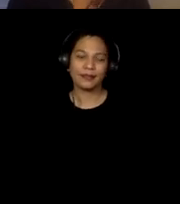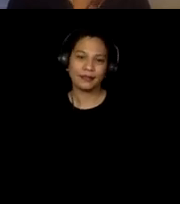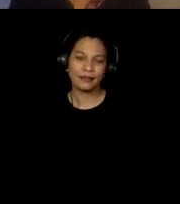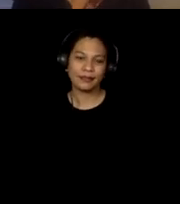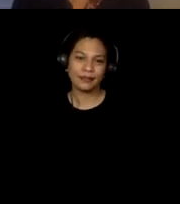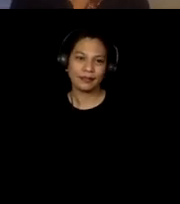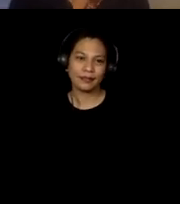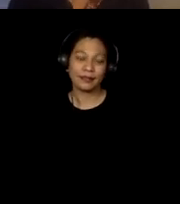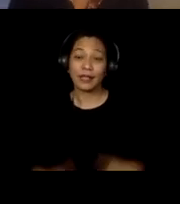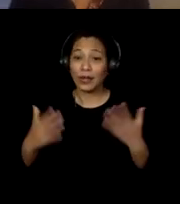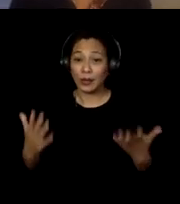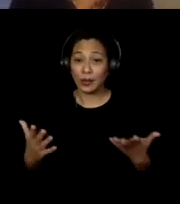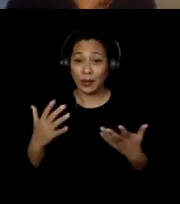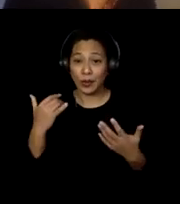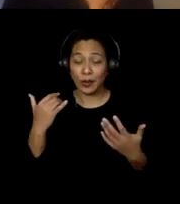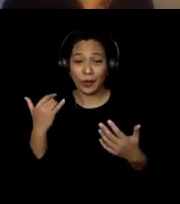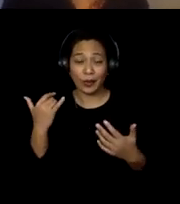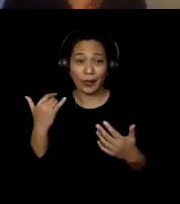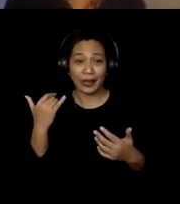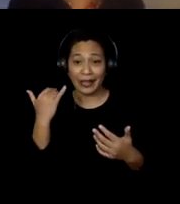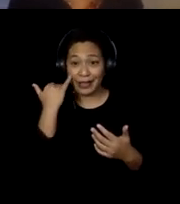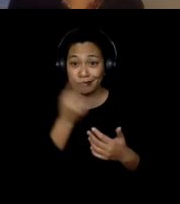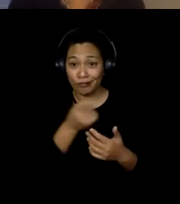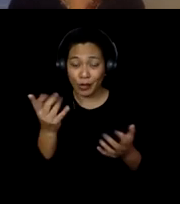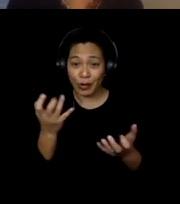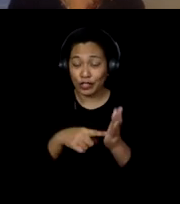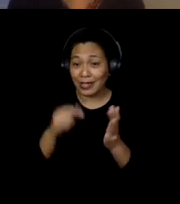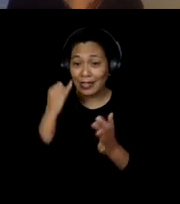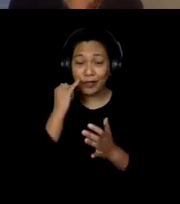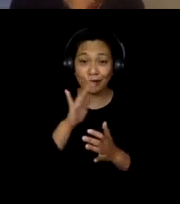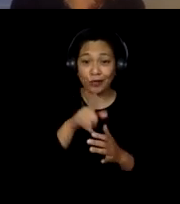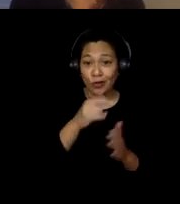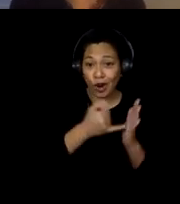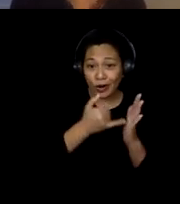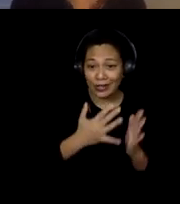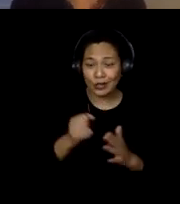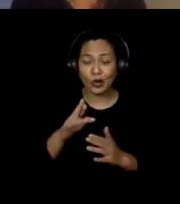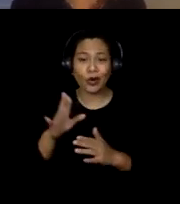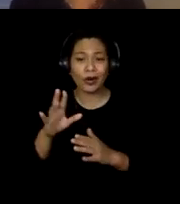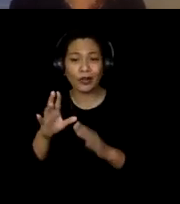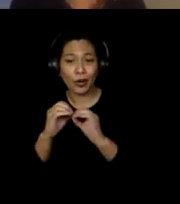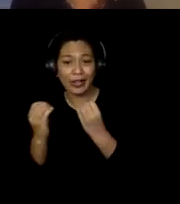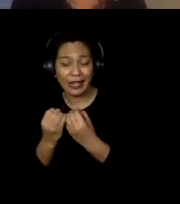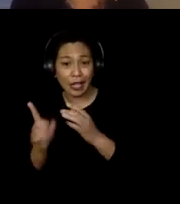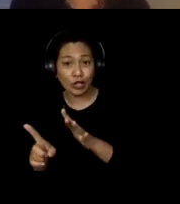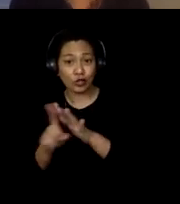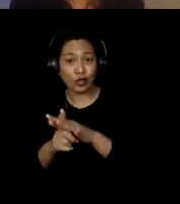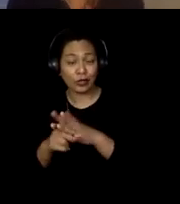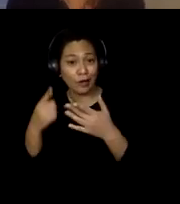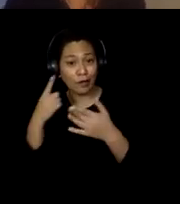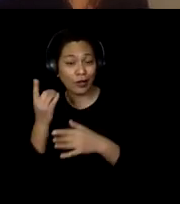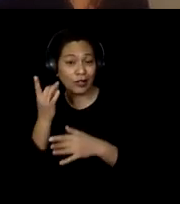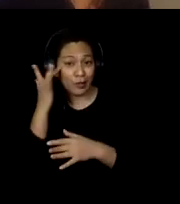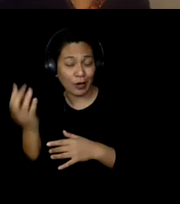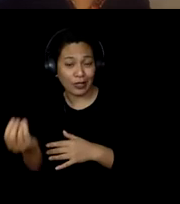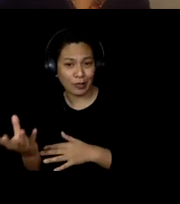whoops. So if you'd like to check out if you as an artist or your organization shows up on a smart speaker, you have to either purchase one. You know, you can